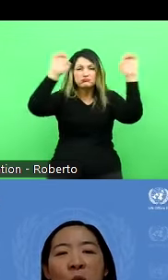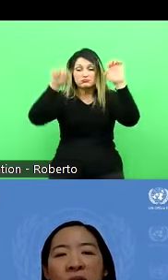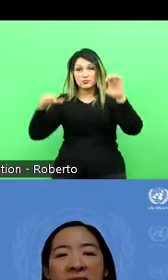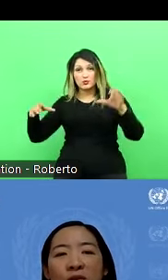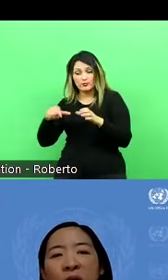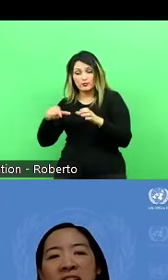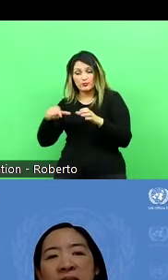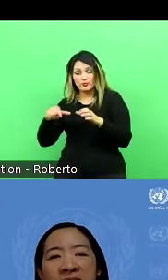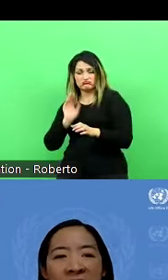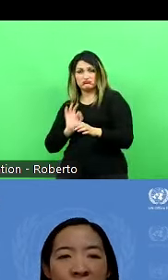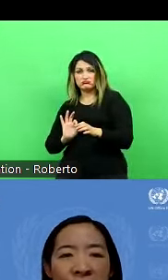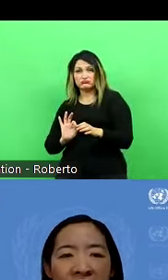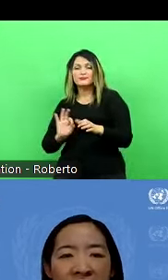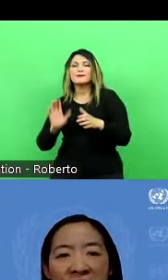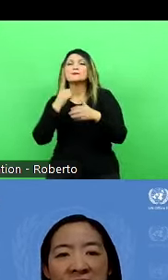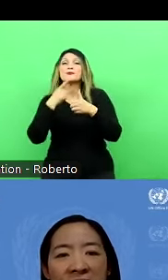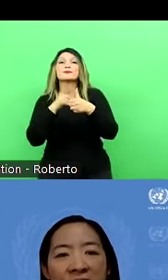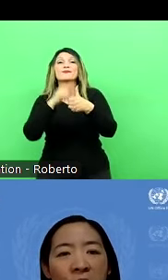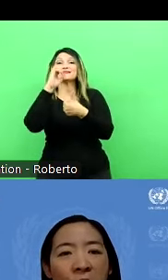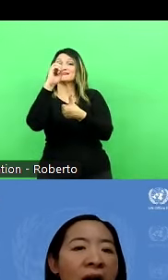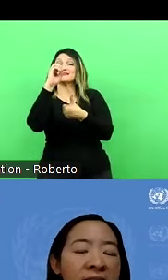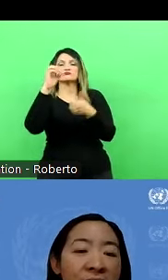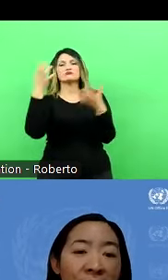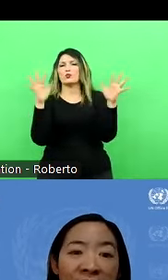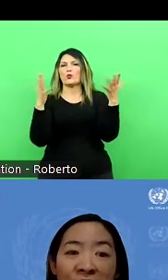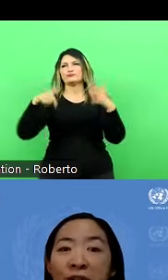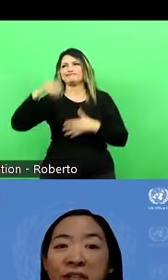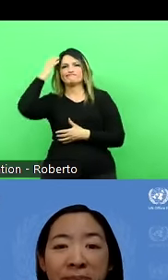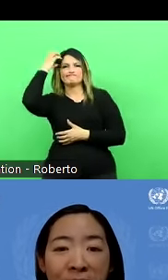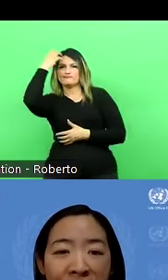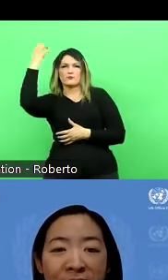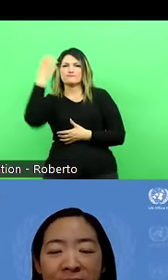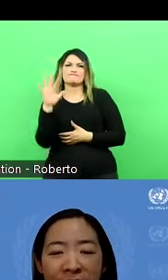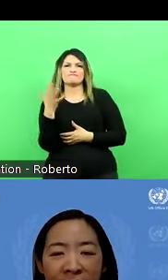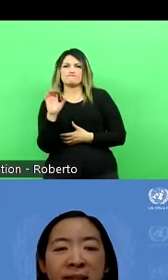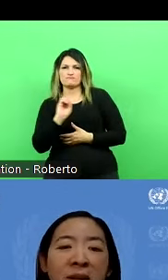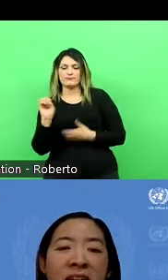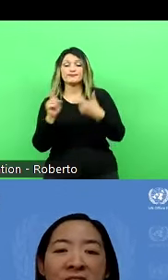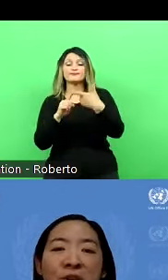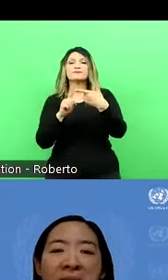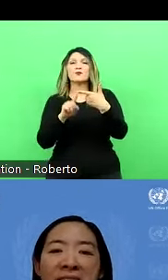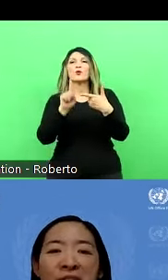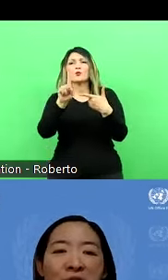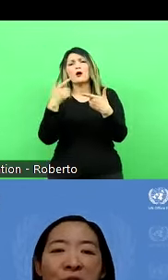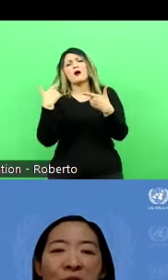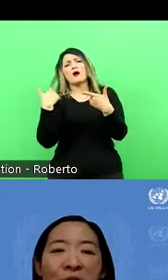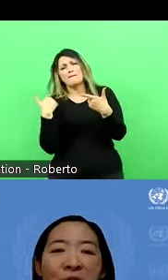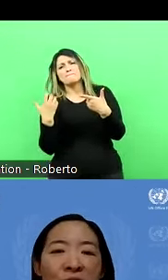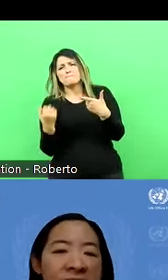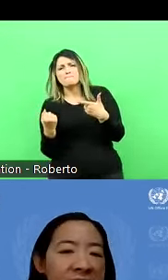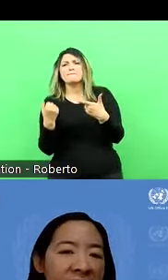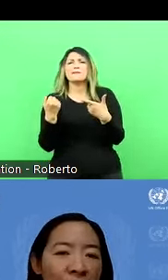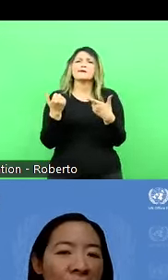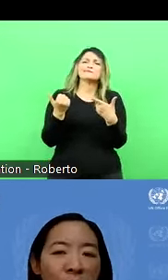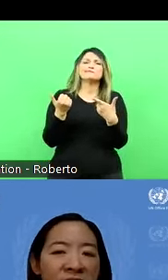can coordinate for disability inclusion agenda in your locality, you can score 3. Okay. So imagine if you are representing